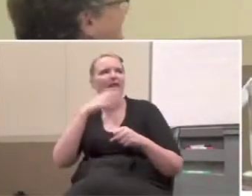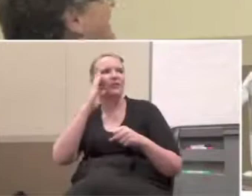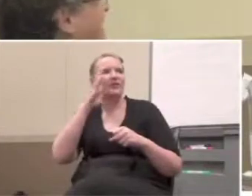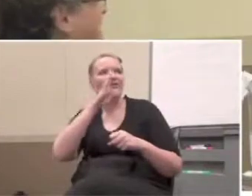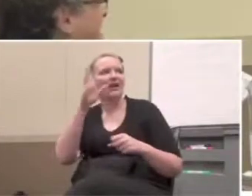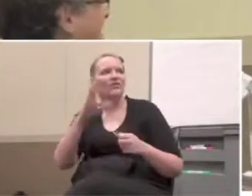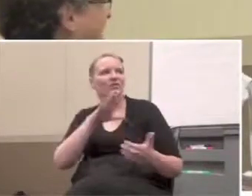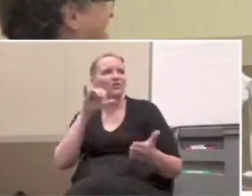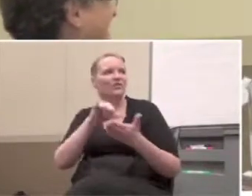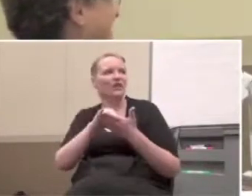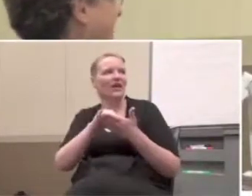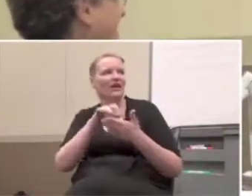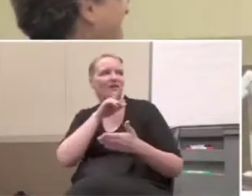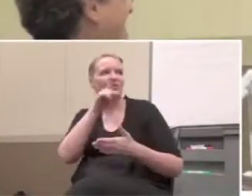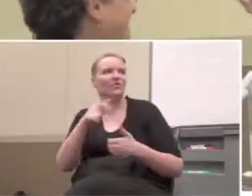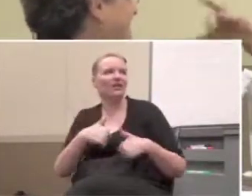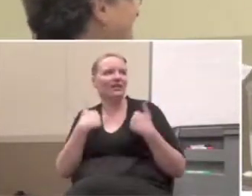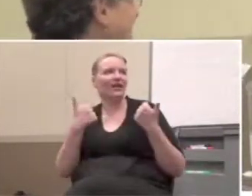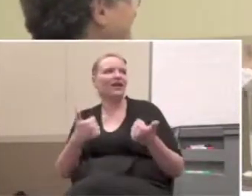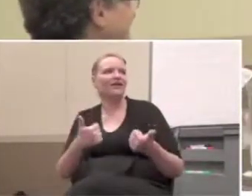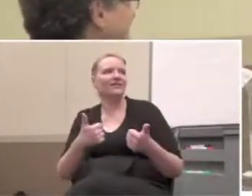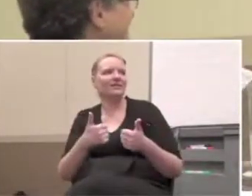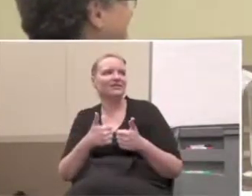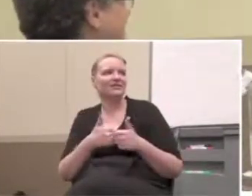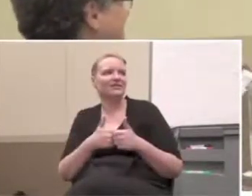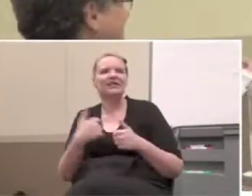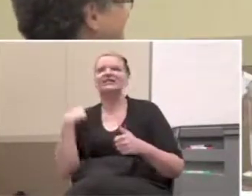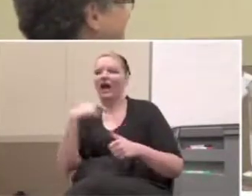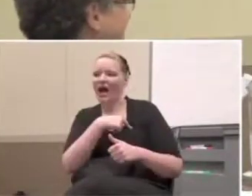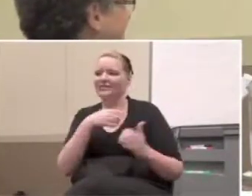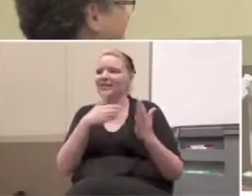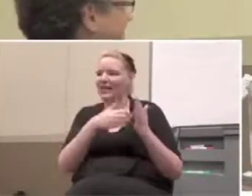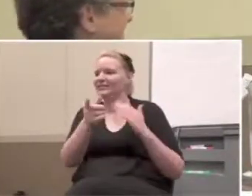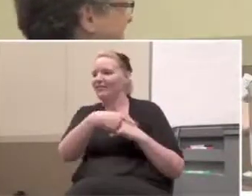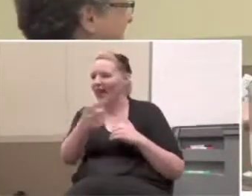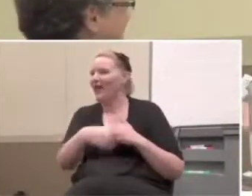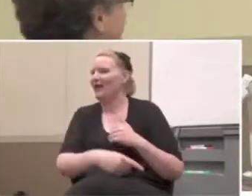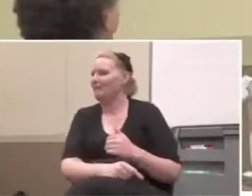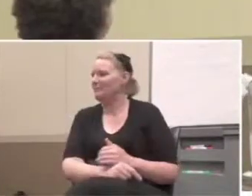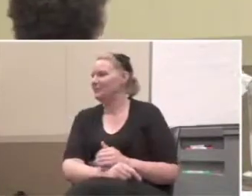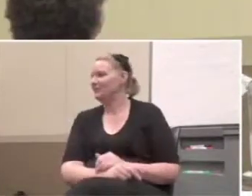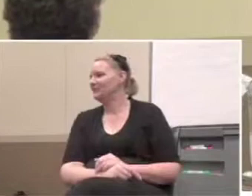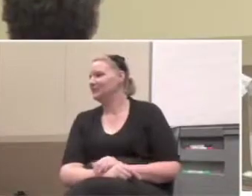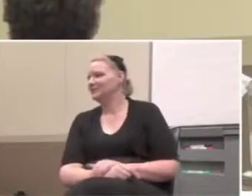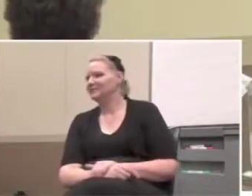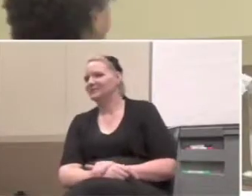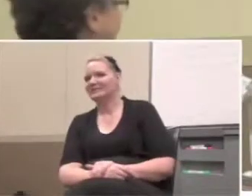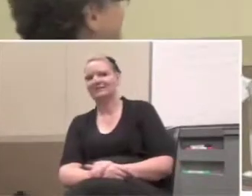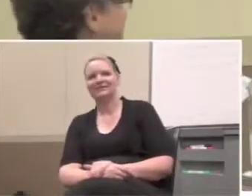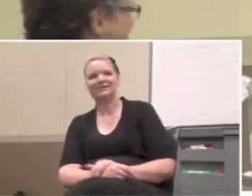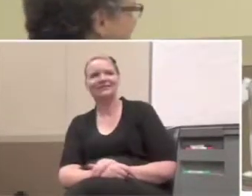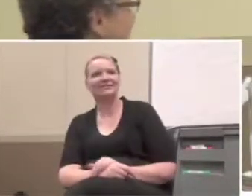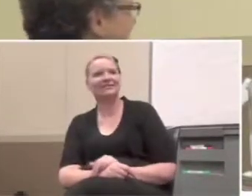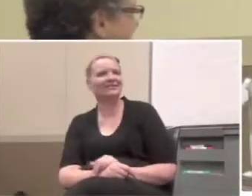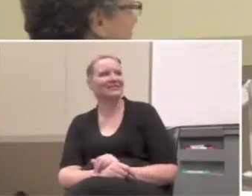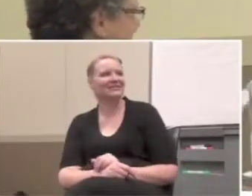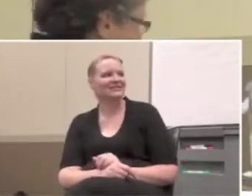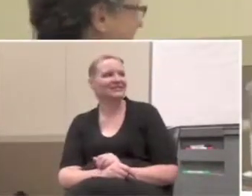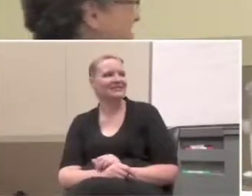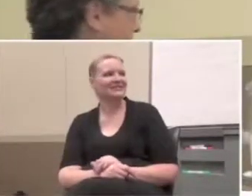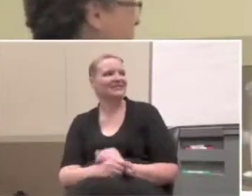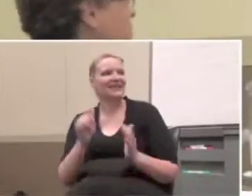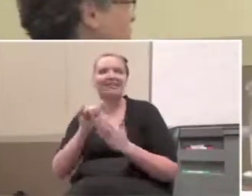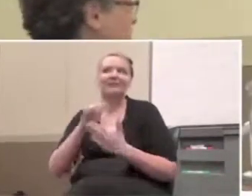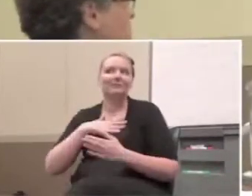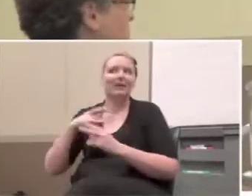life. It's us against them, you know. That's how my partnership works. I mean,